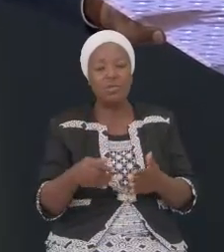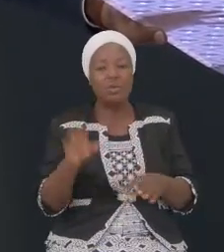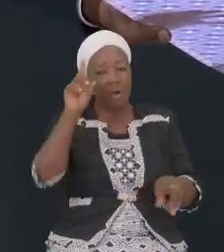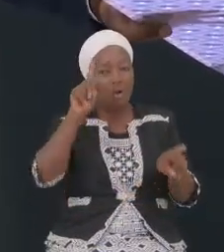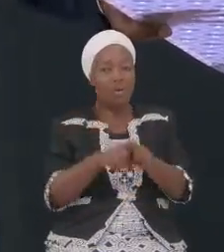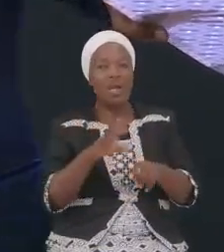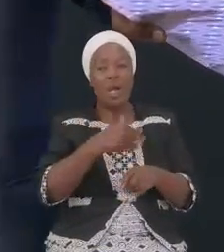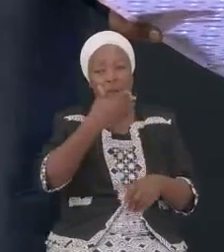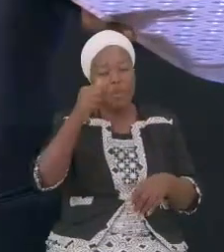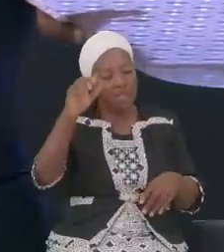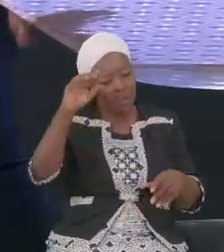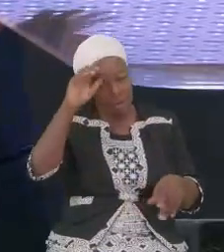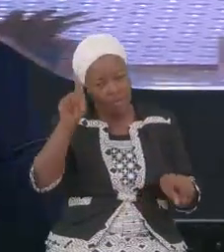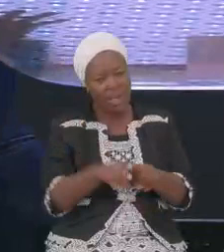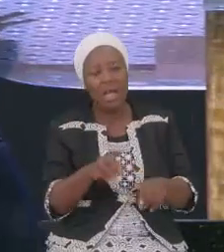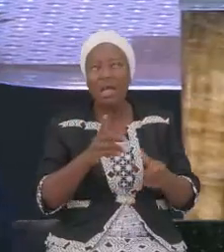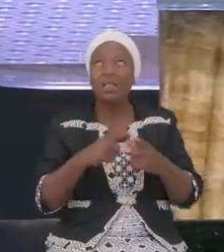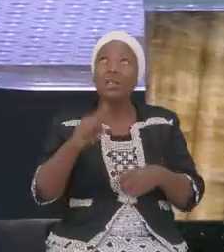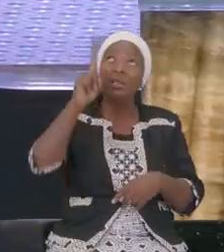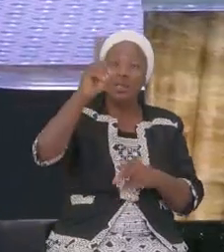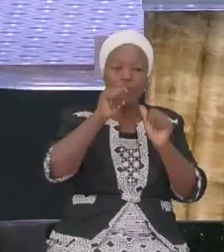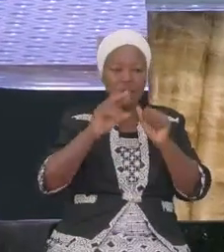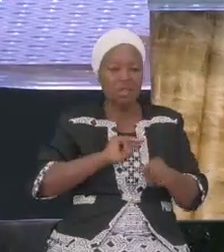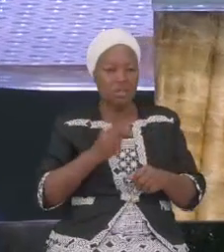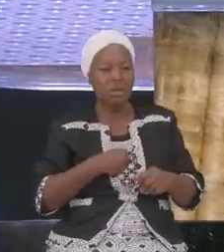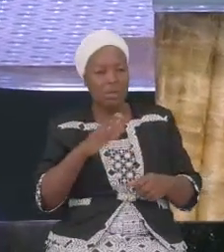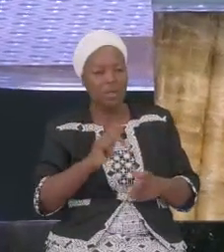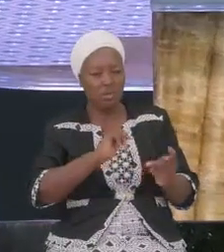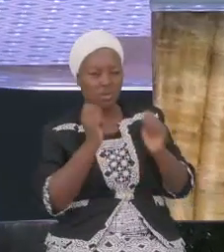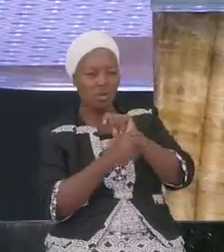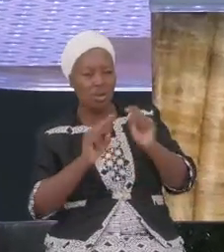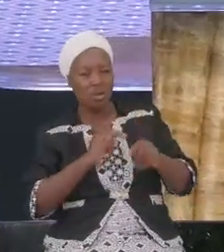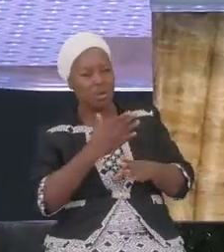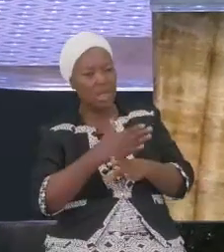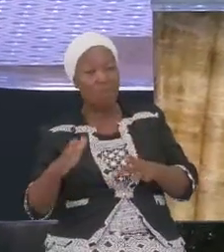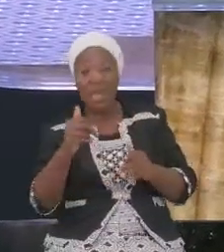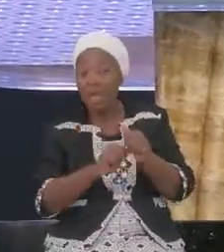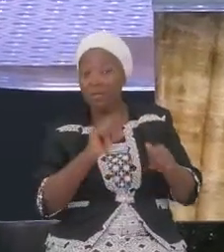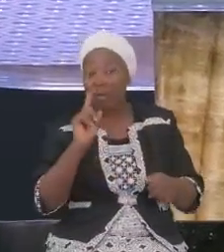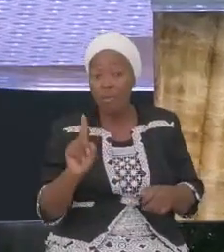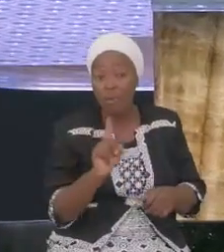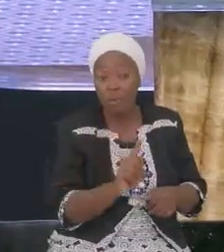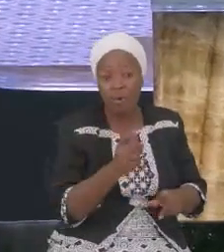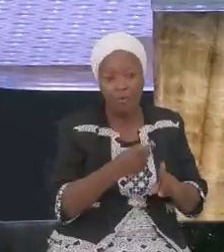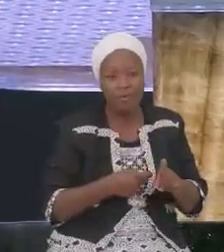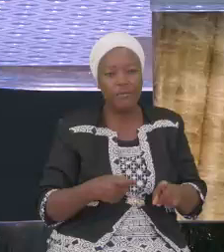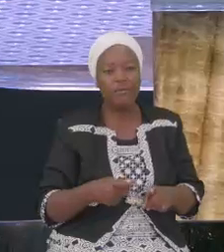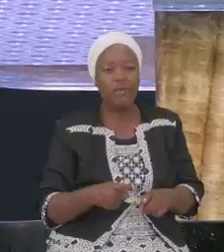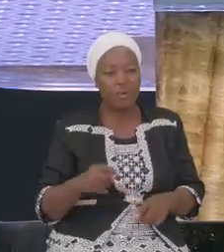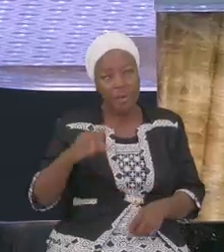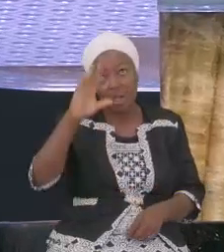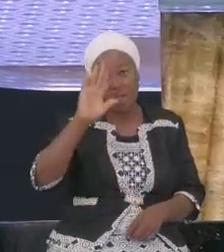covenant. And he blesses us by turning us away, everyone, from